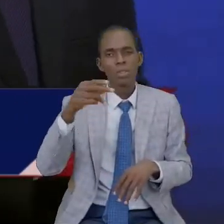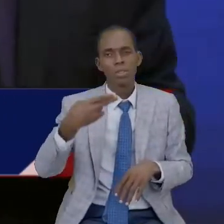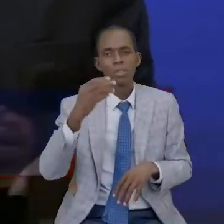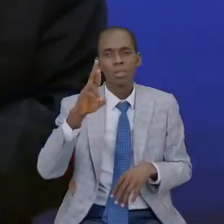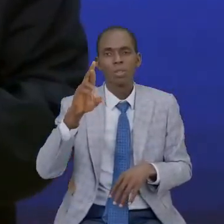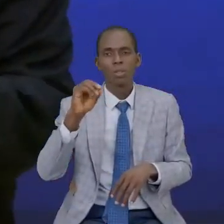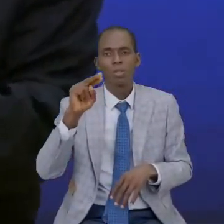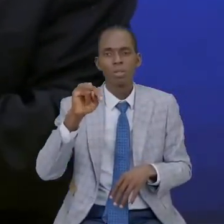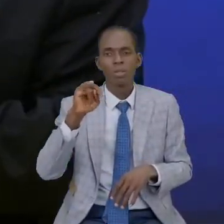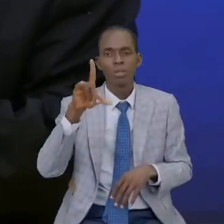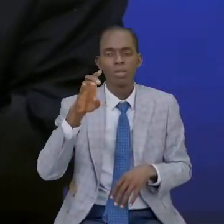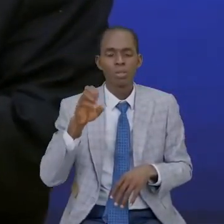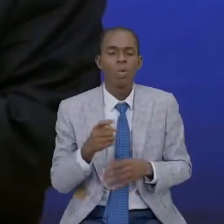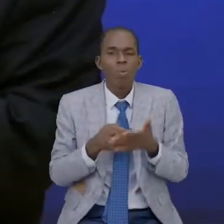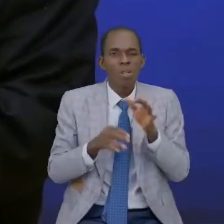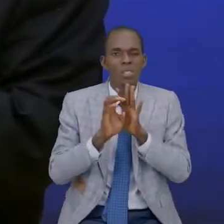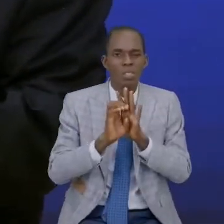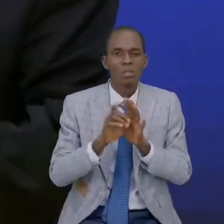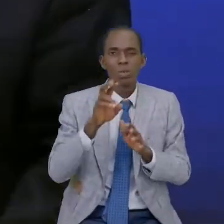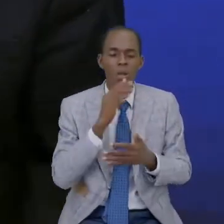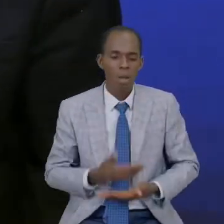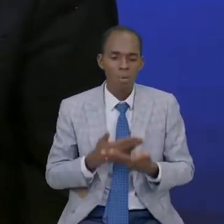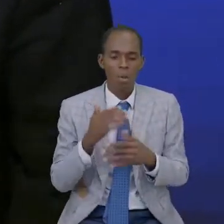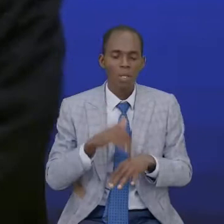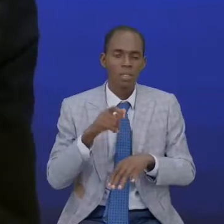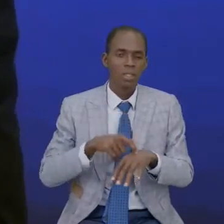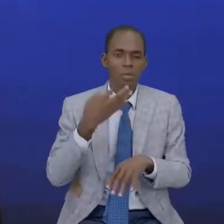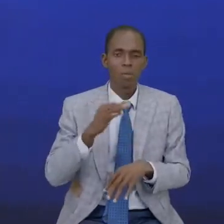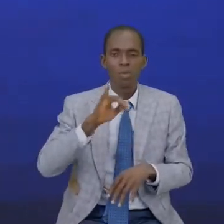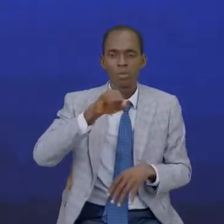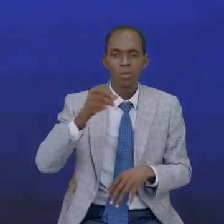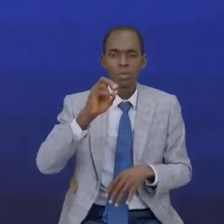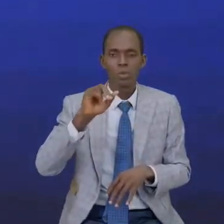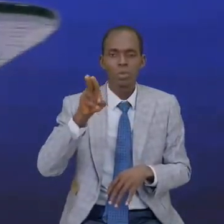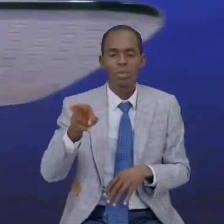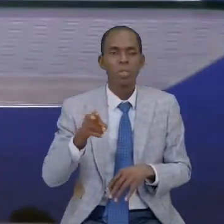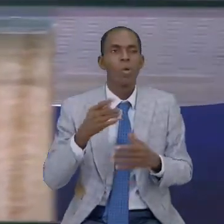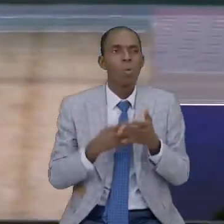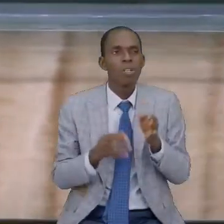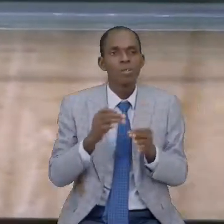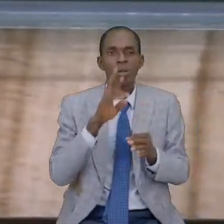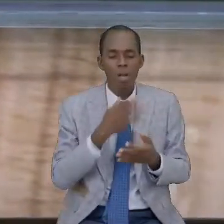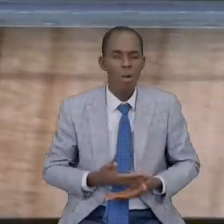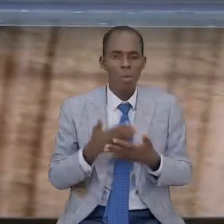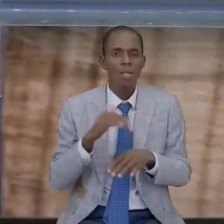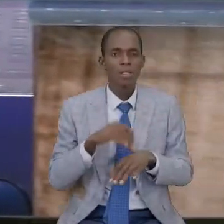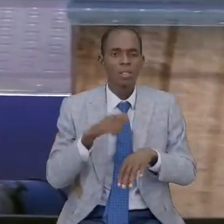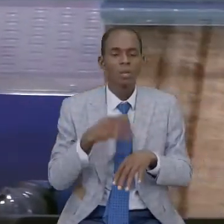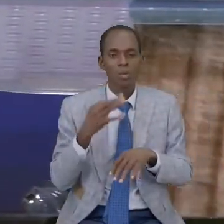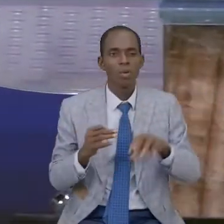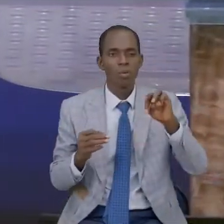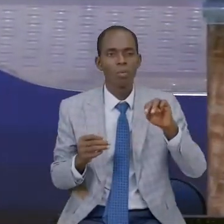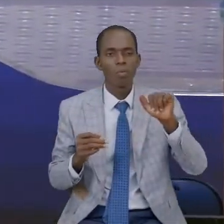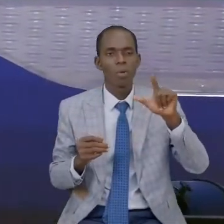What if you were born at the time of Jonah? What if you were born at the time of